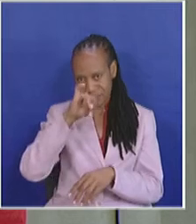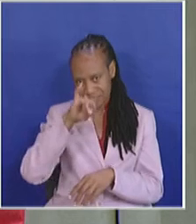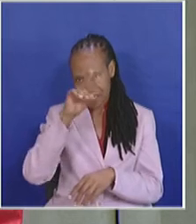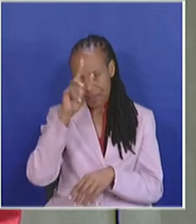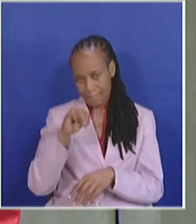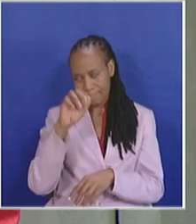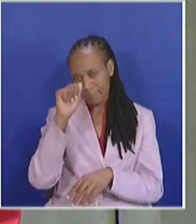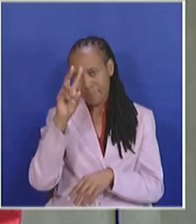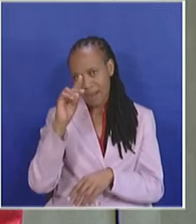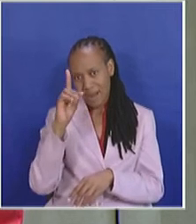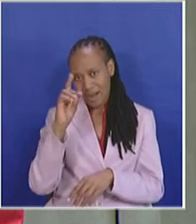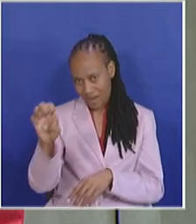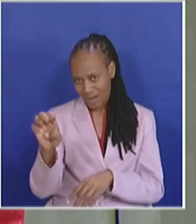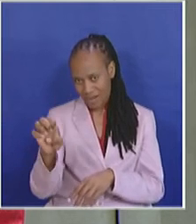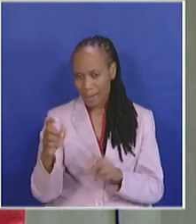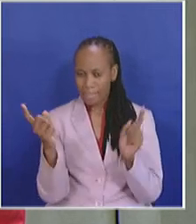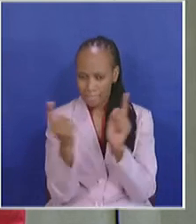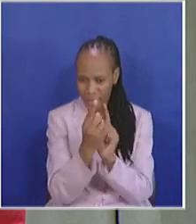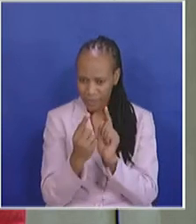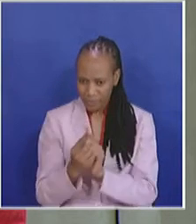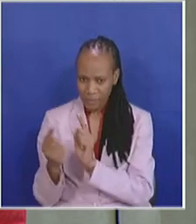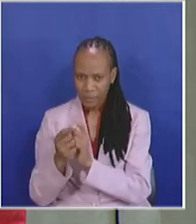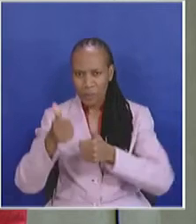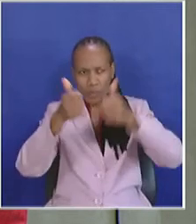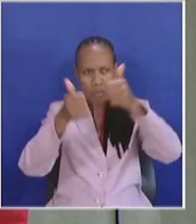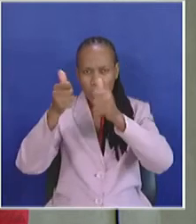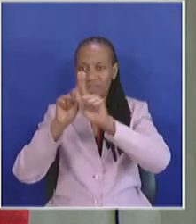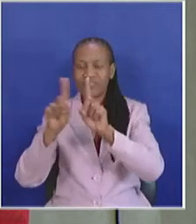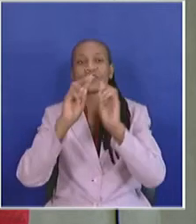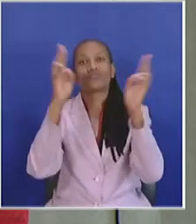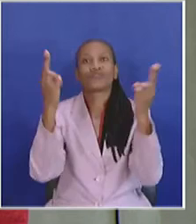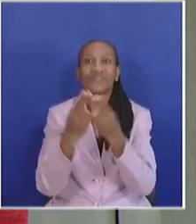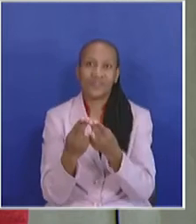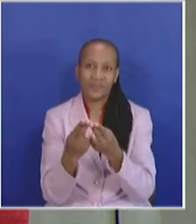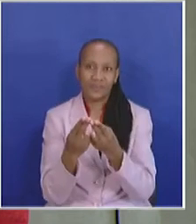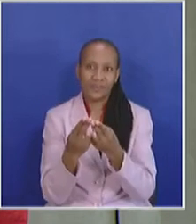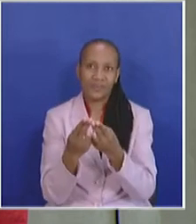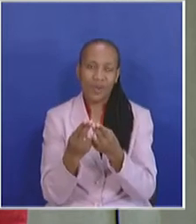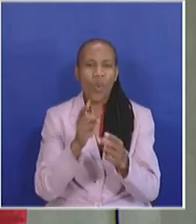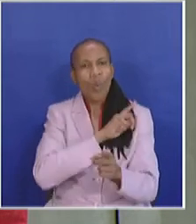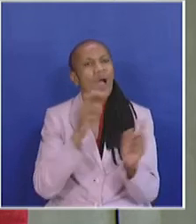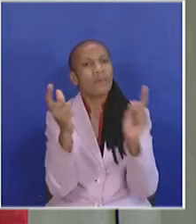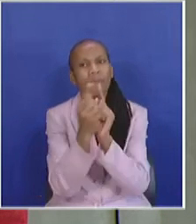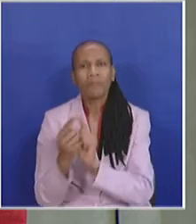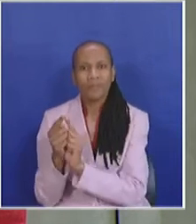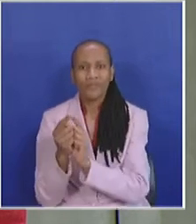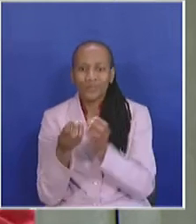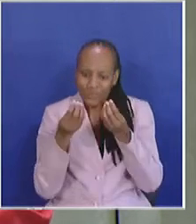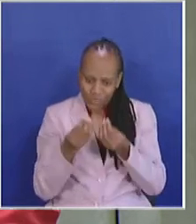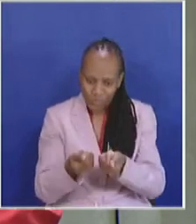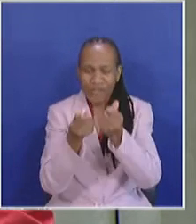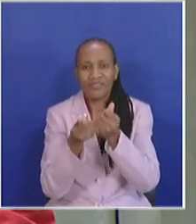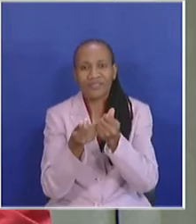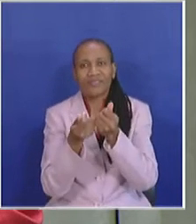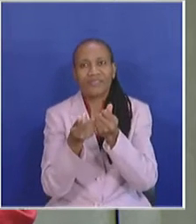all the vice-chancellors of all higher institutions with sole purpose of resolving these